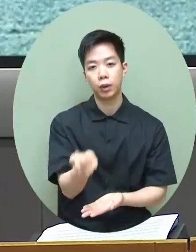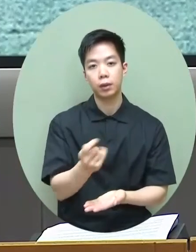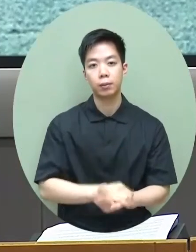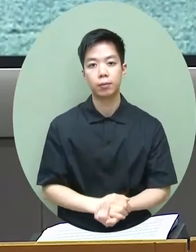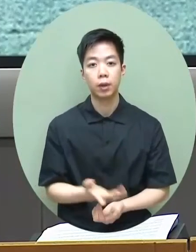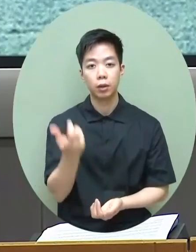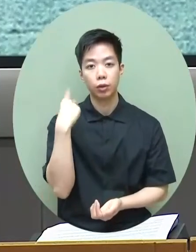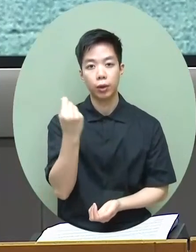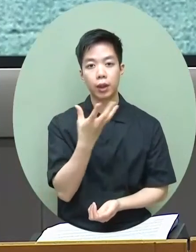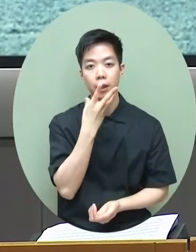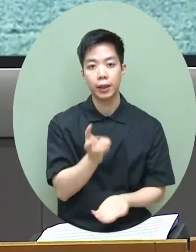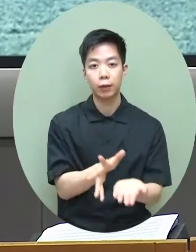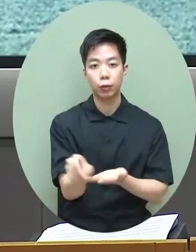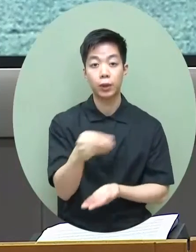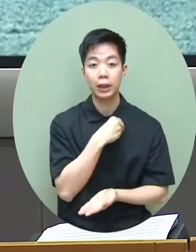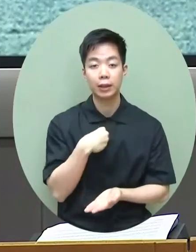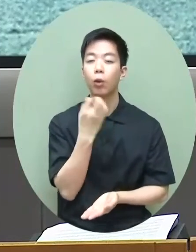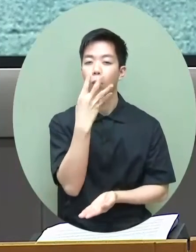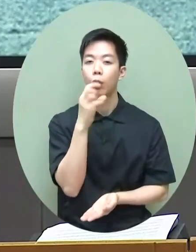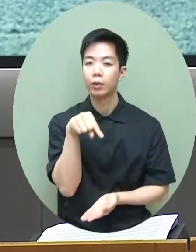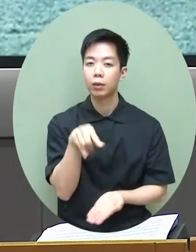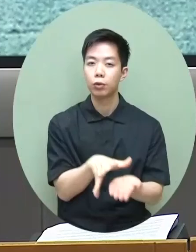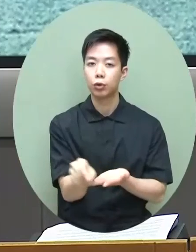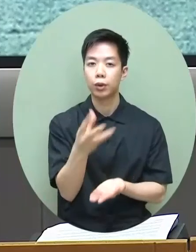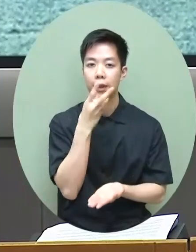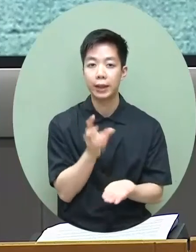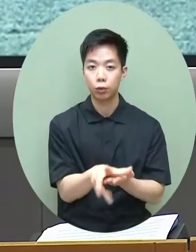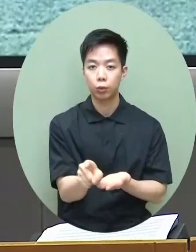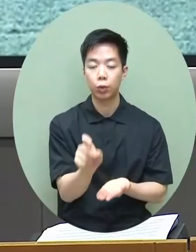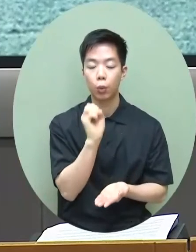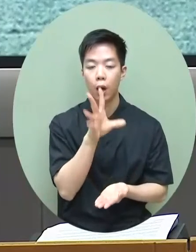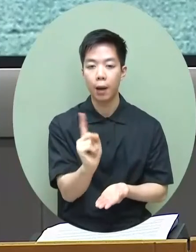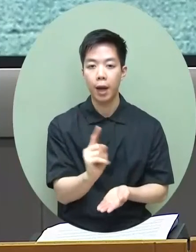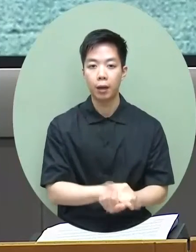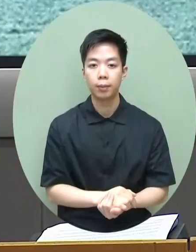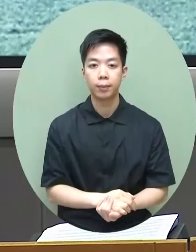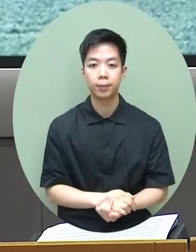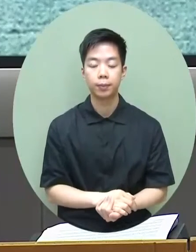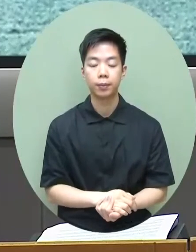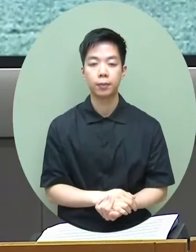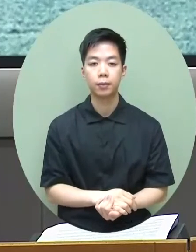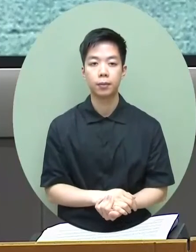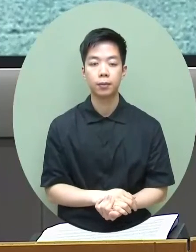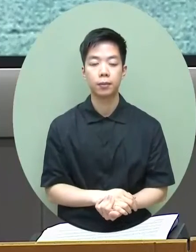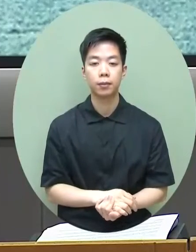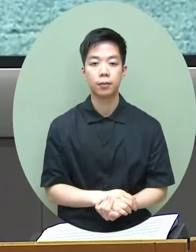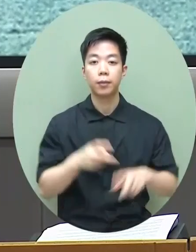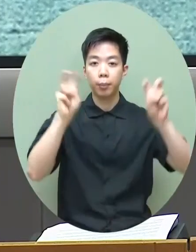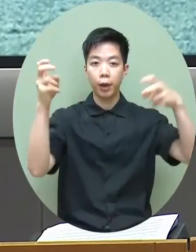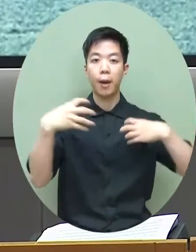lot of complications, and the case may become severe. And according to